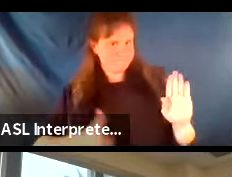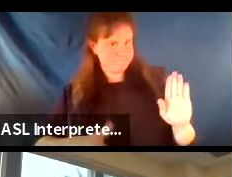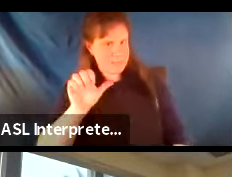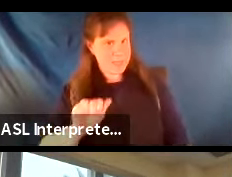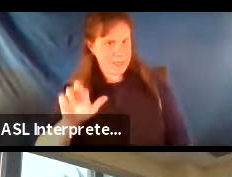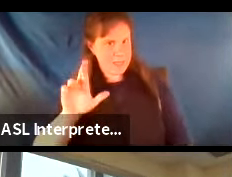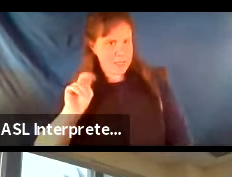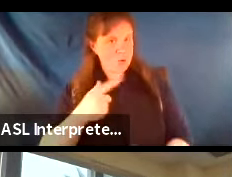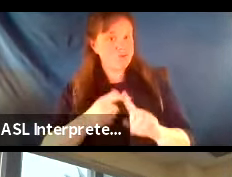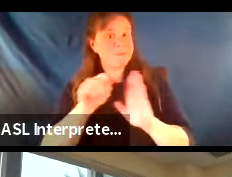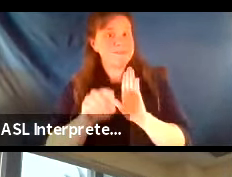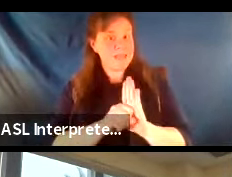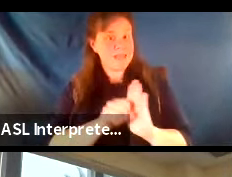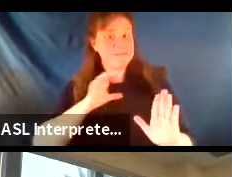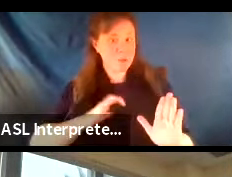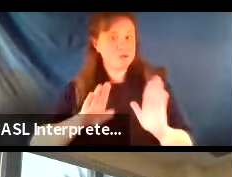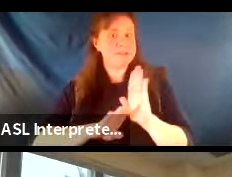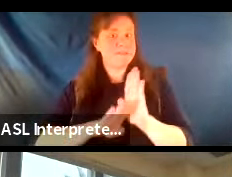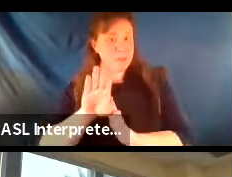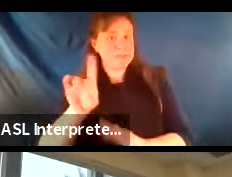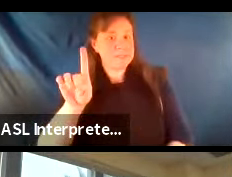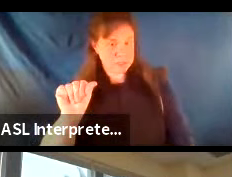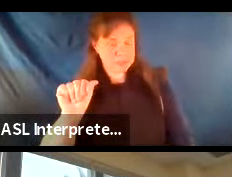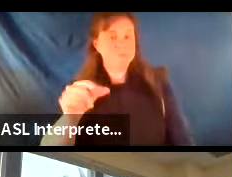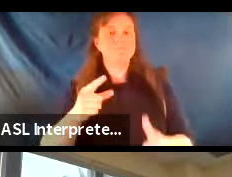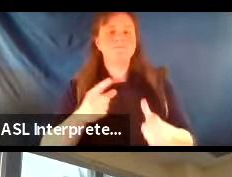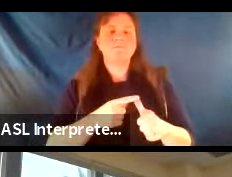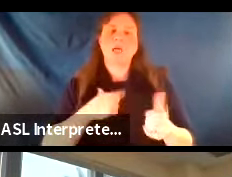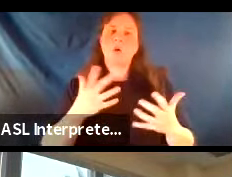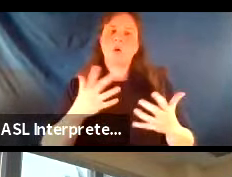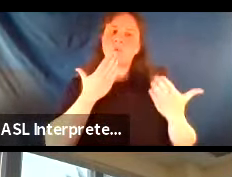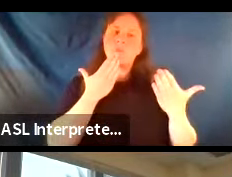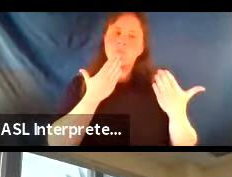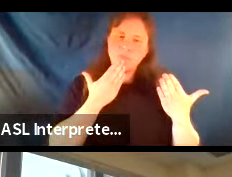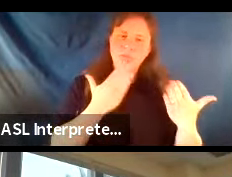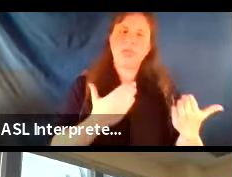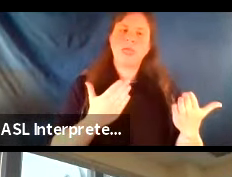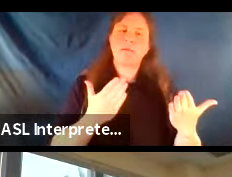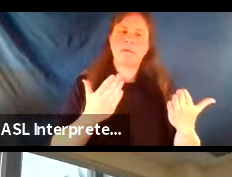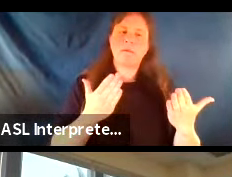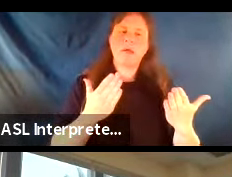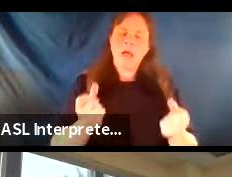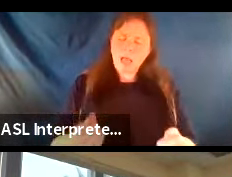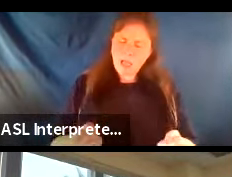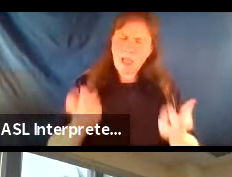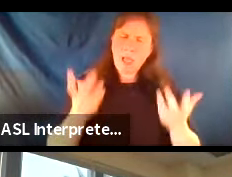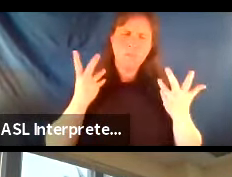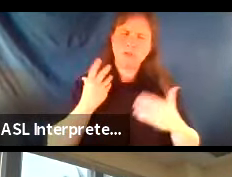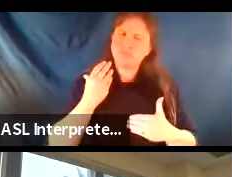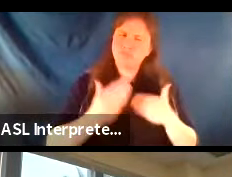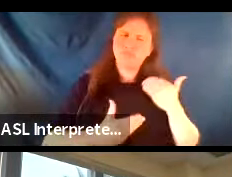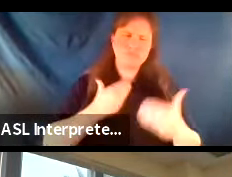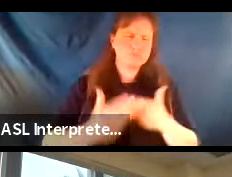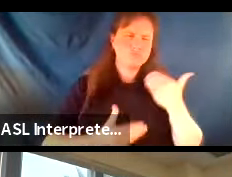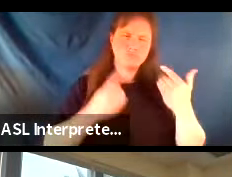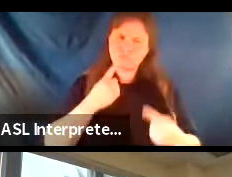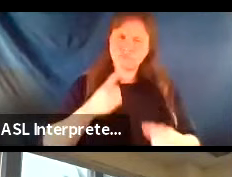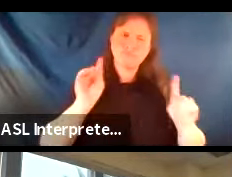State Council on Developmental Disabilities. Really want to acknowledge and thank the amount of progress that's been made on this issue that's